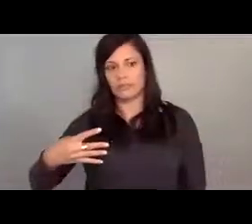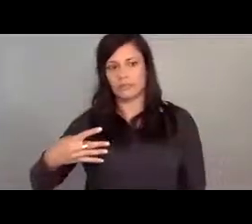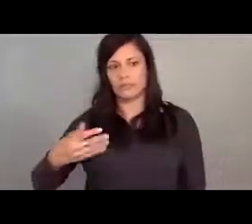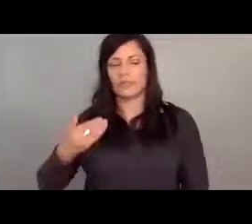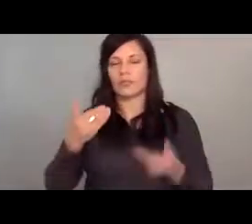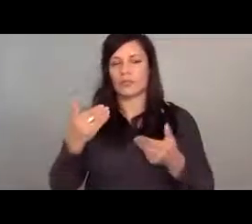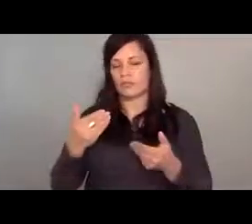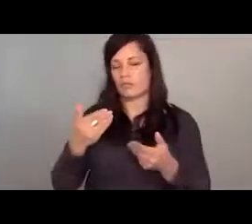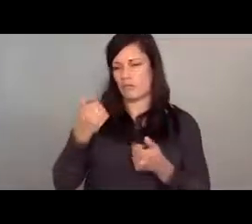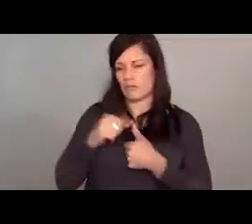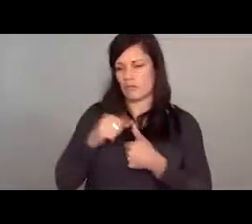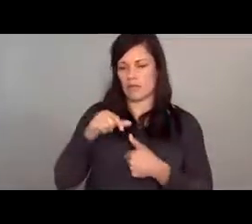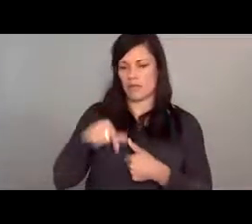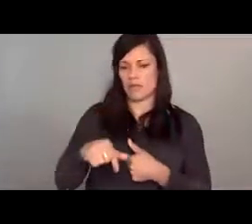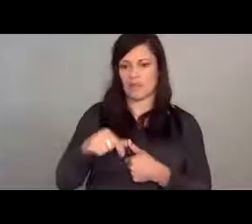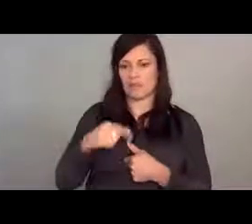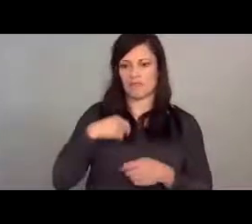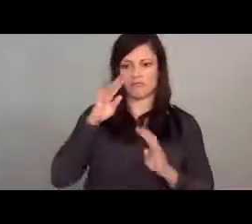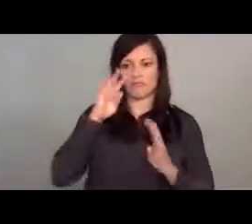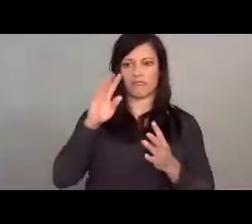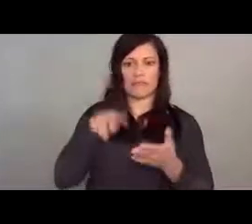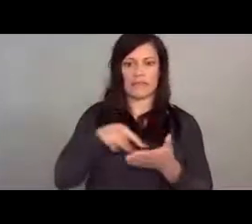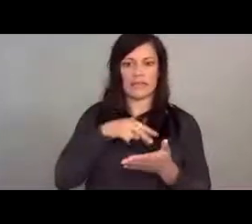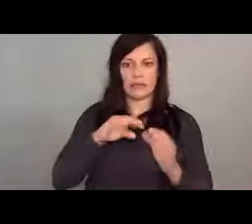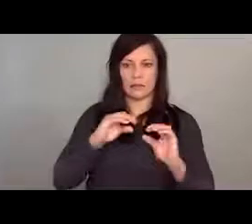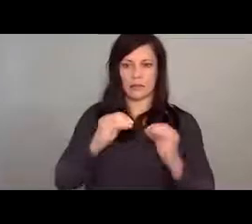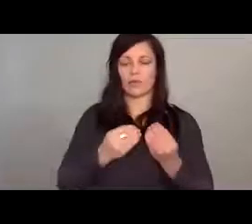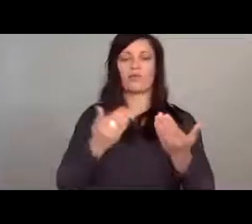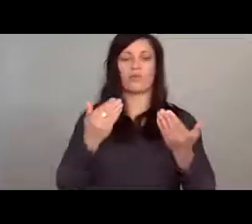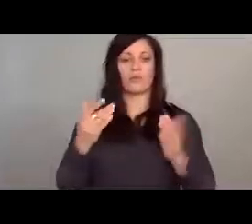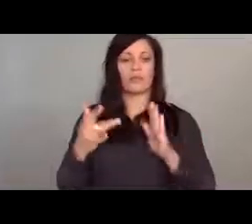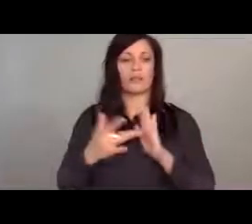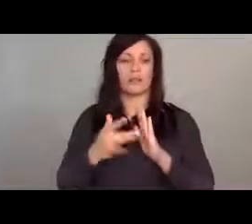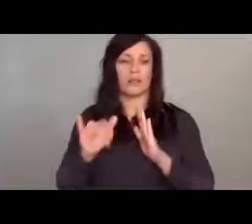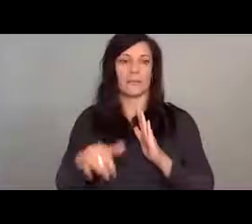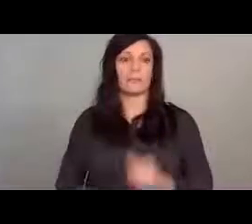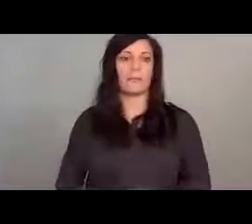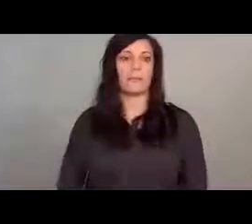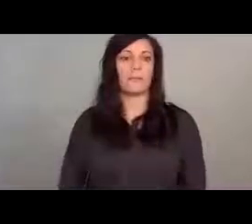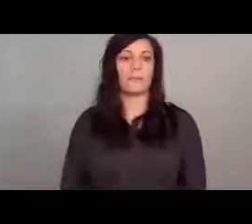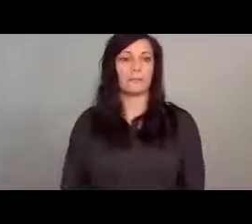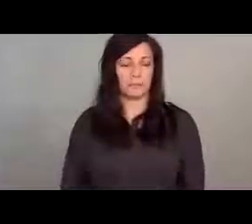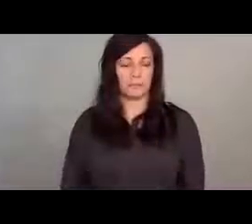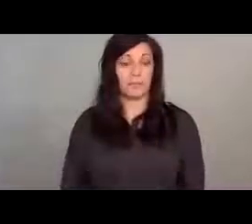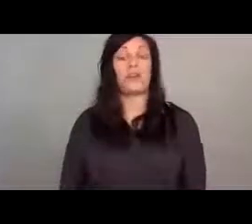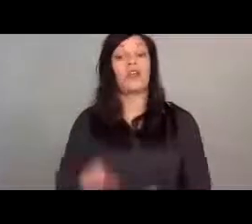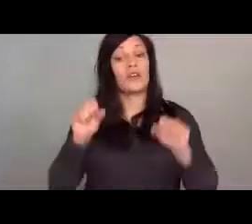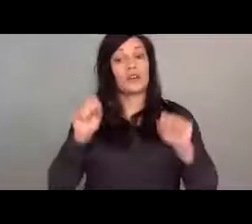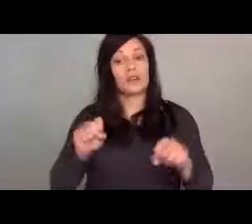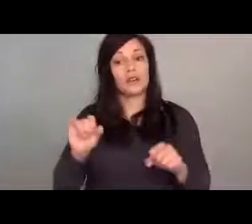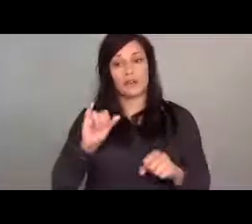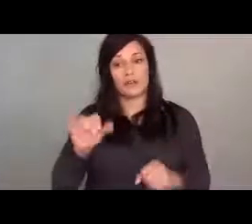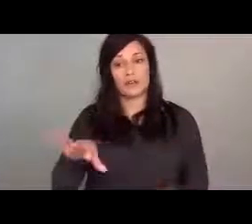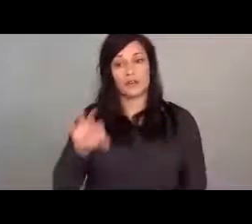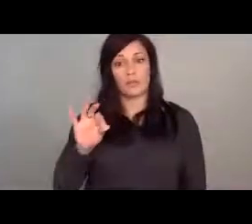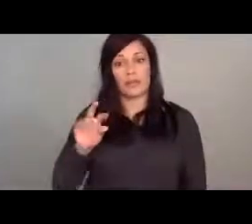we said it's a dance organization. It also gives you an option to select a secondary focus